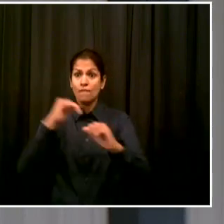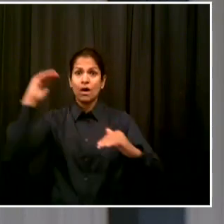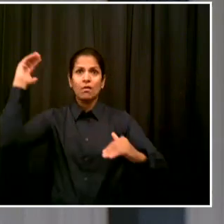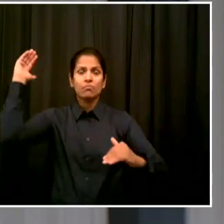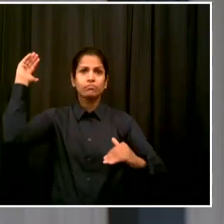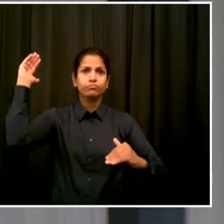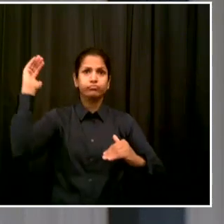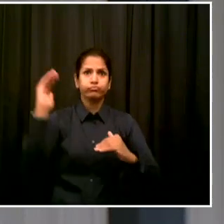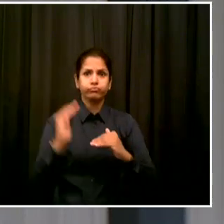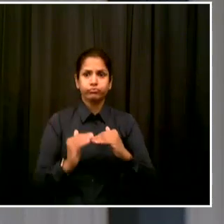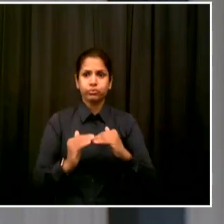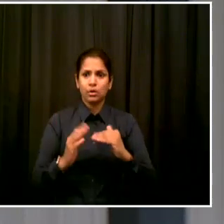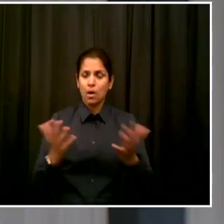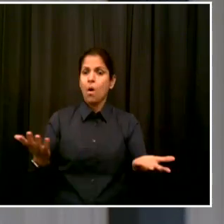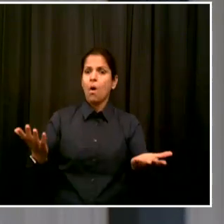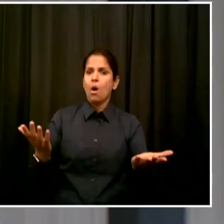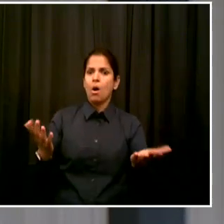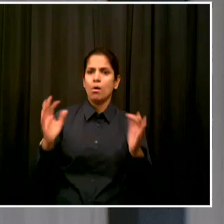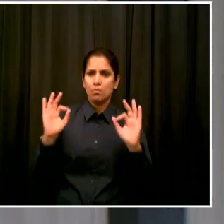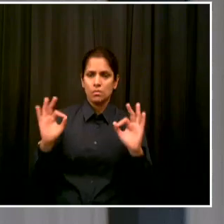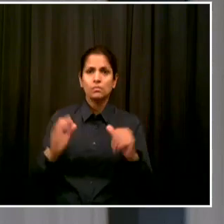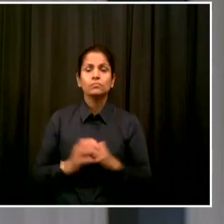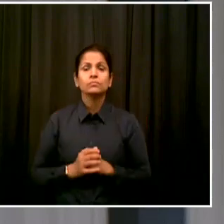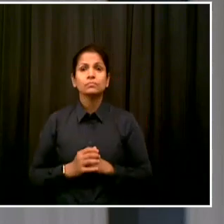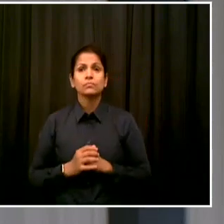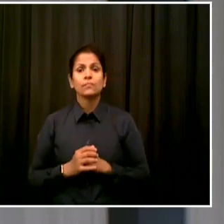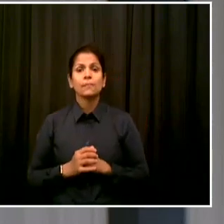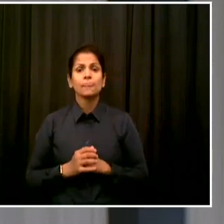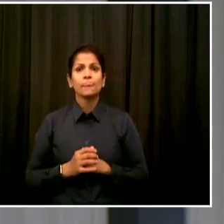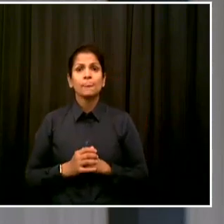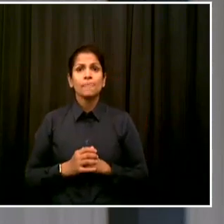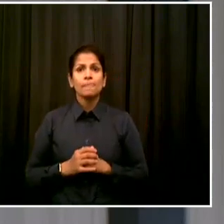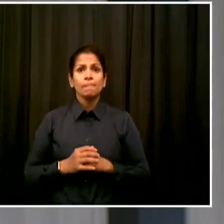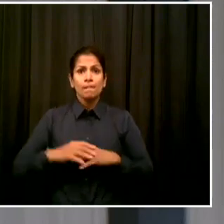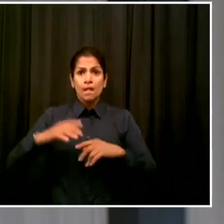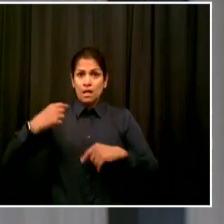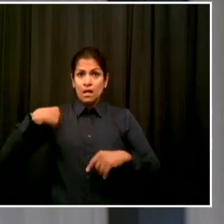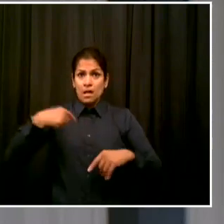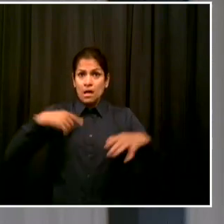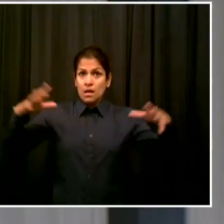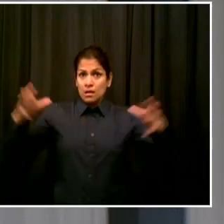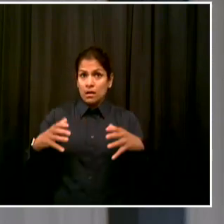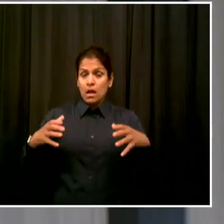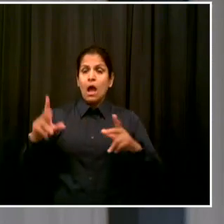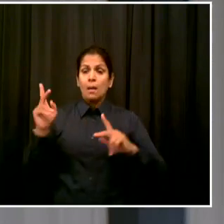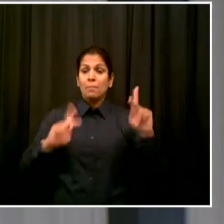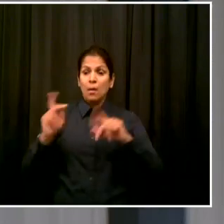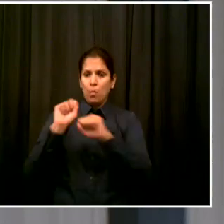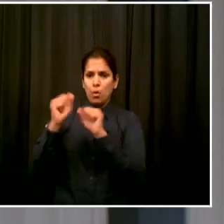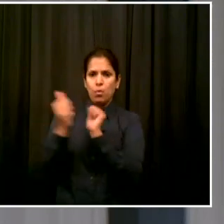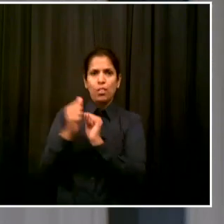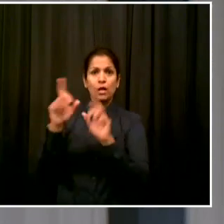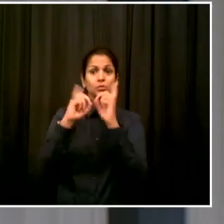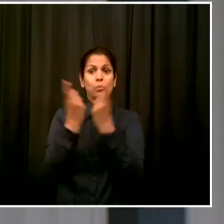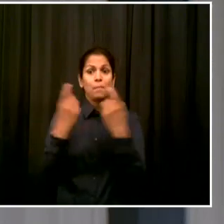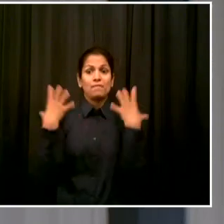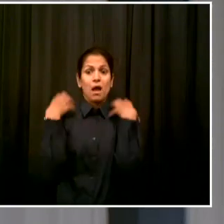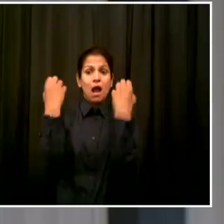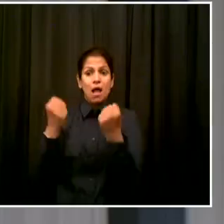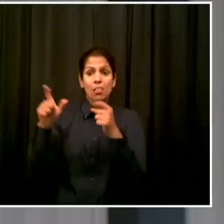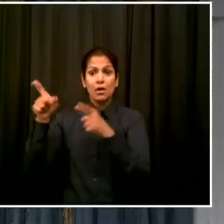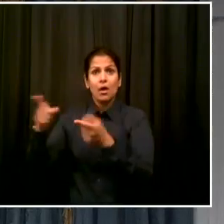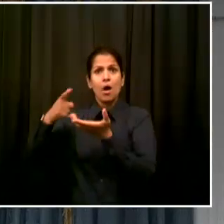again, working very closely with the Department of Health to make sure the centers that we do open are opening in a safe and healthy way so we can protect all New